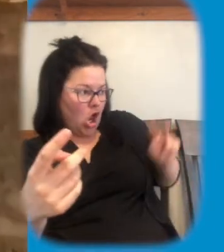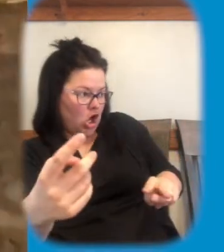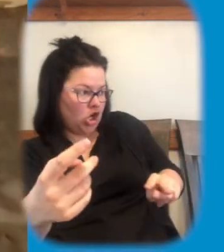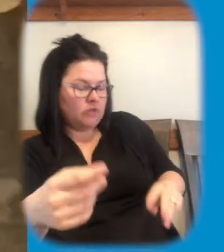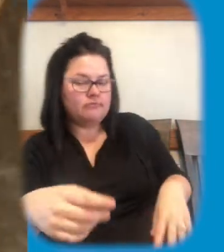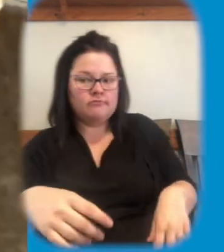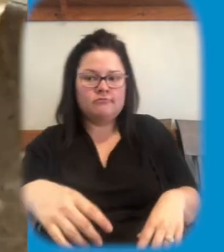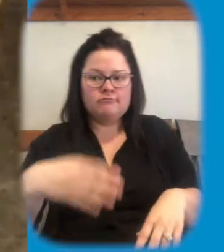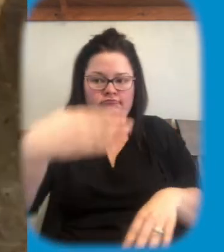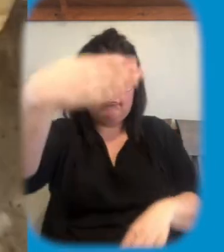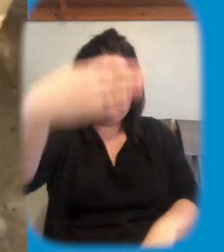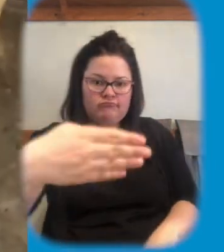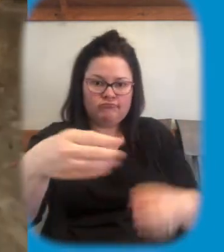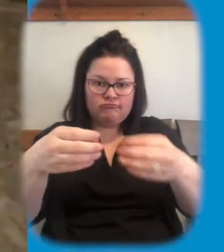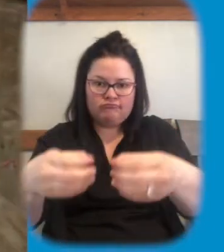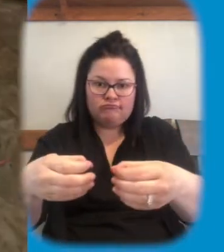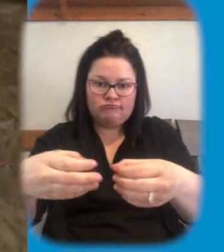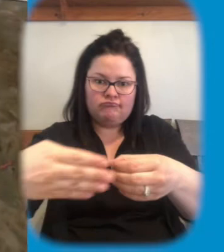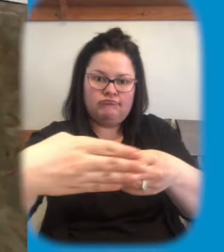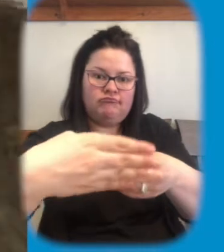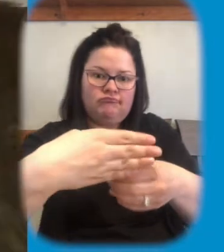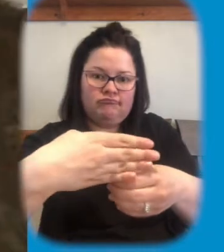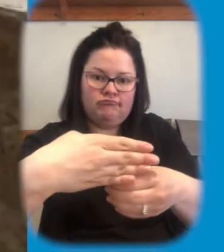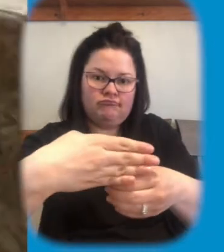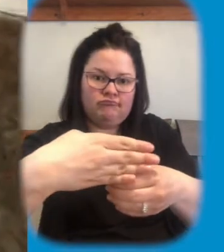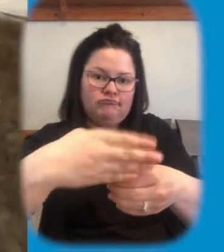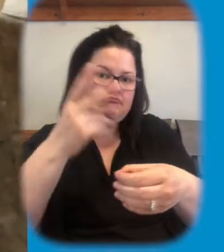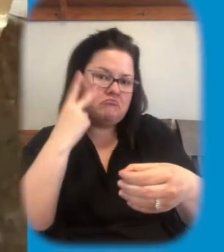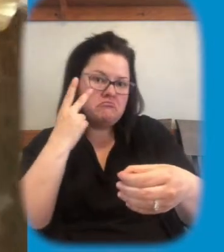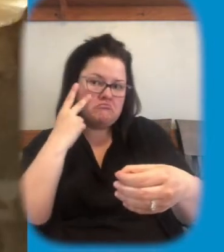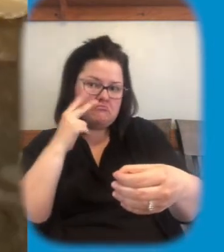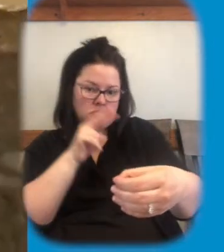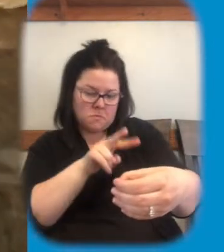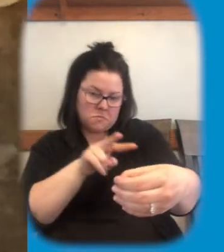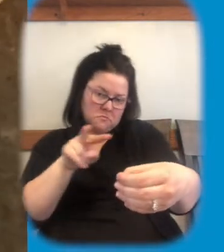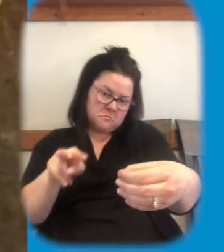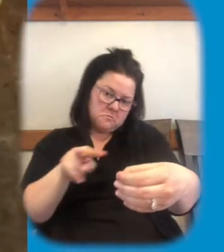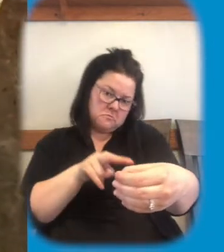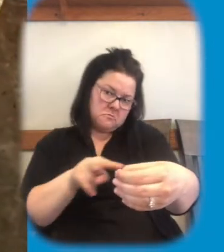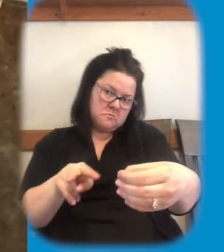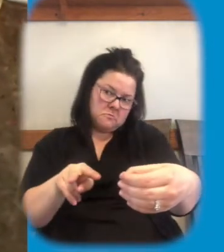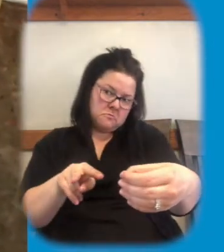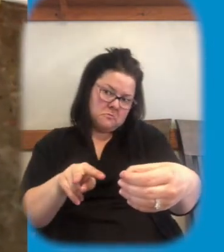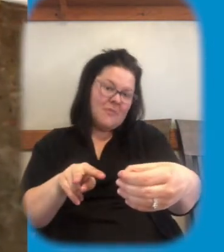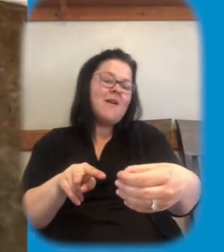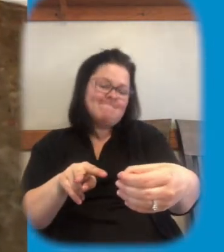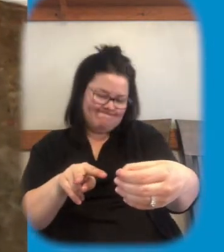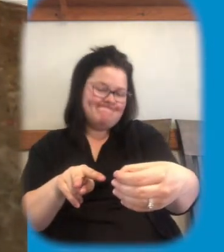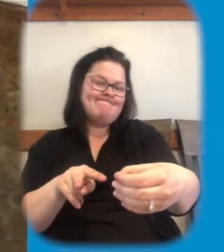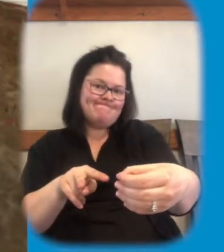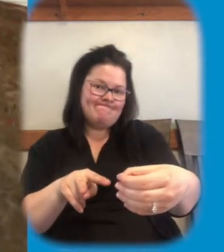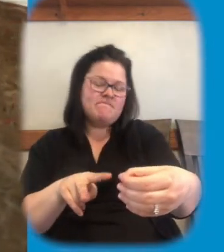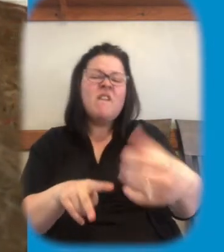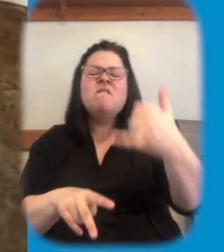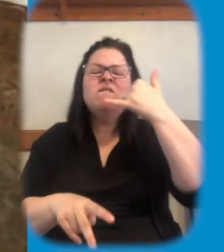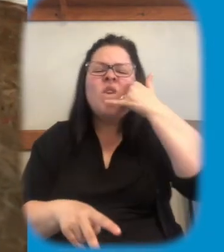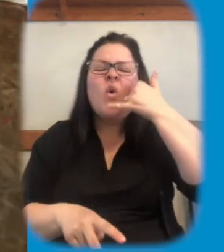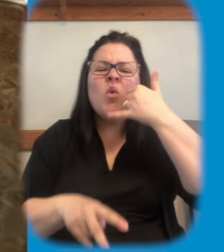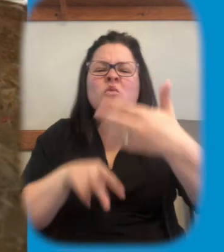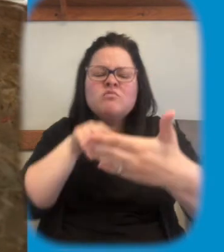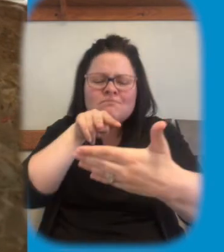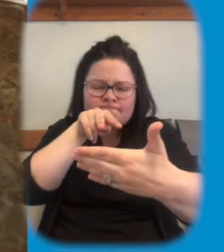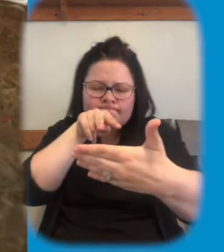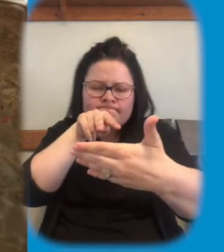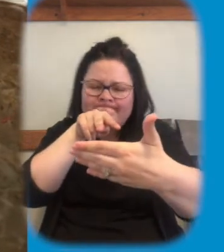in behind and we'll see if we can tell the difference now. Oh. Yeah, through